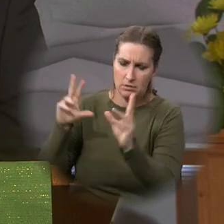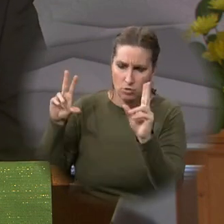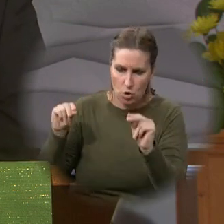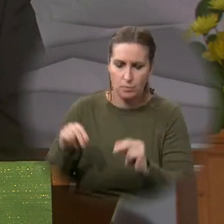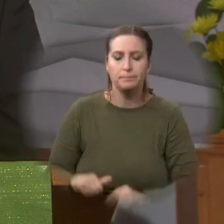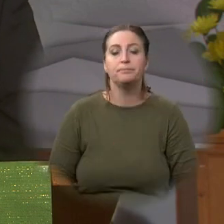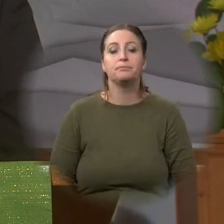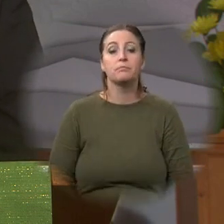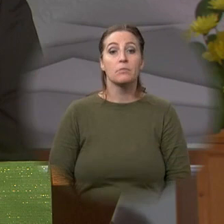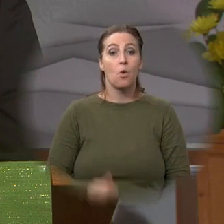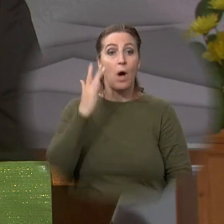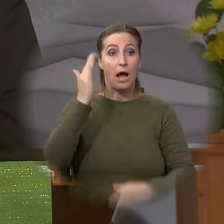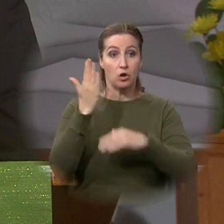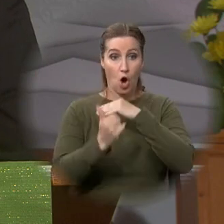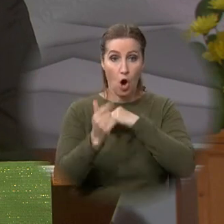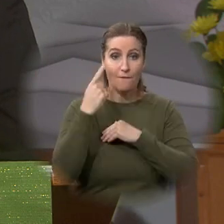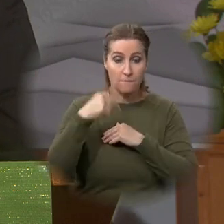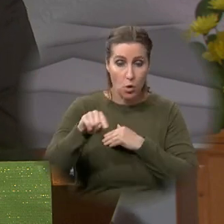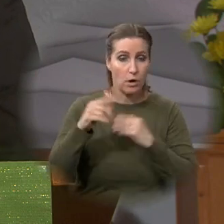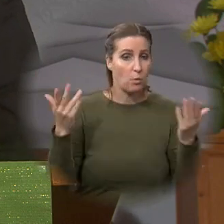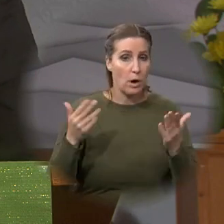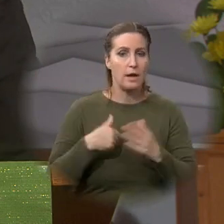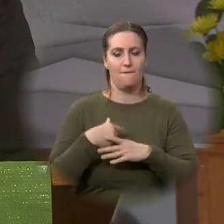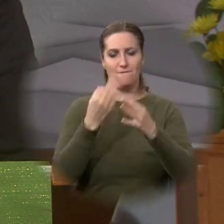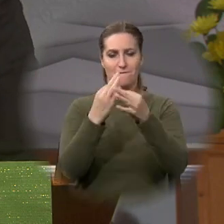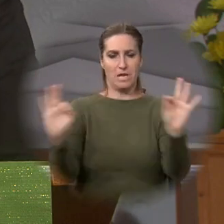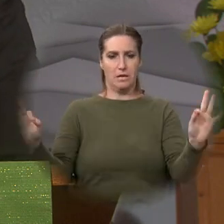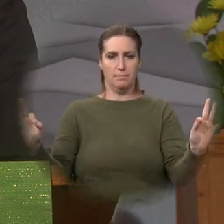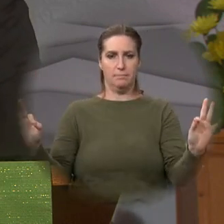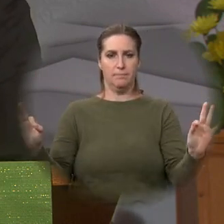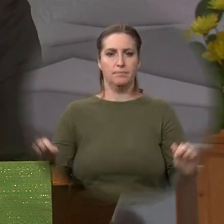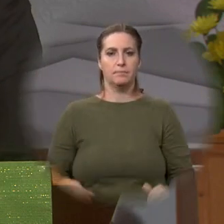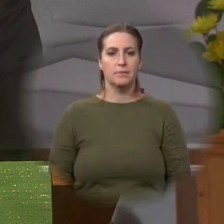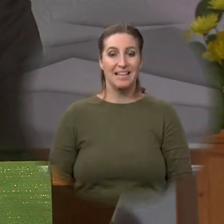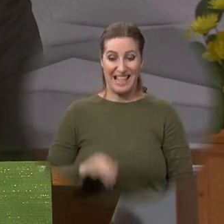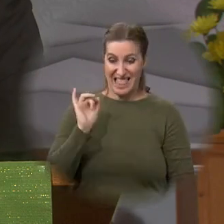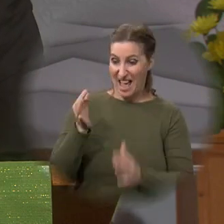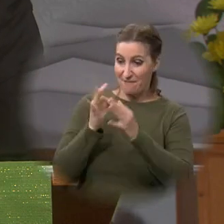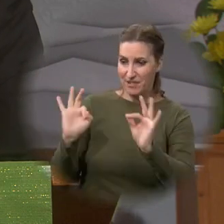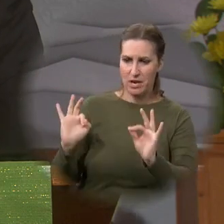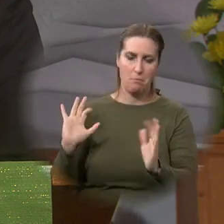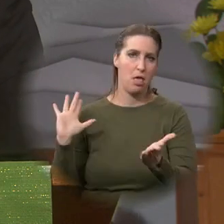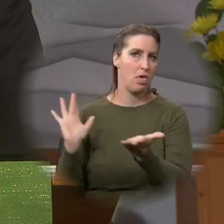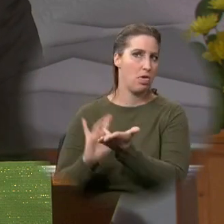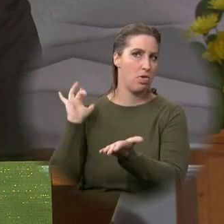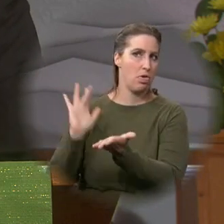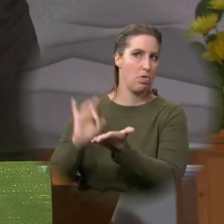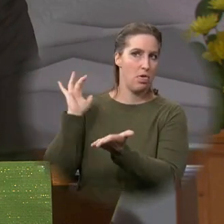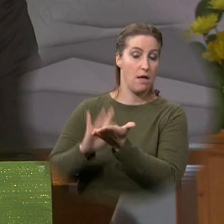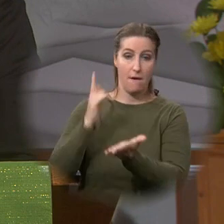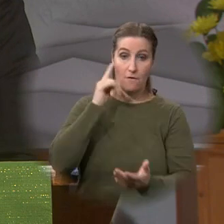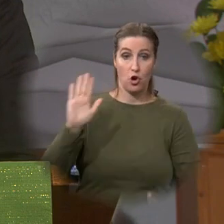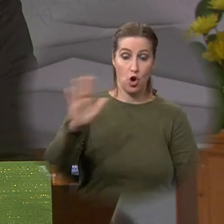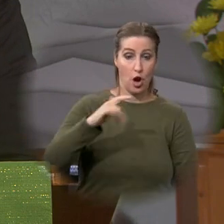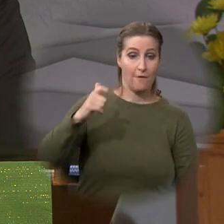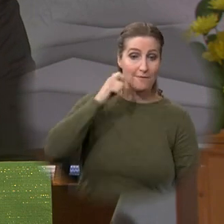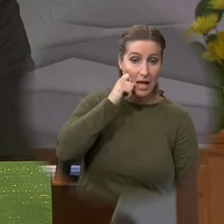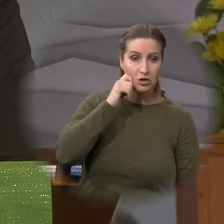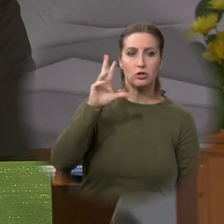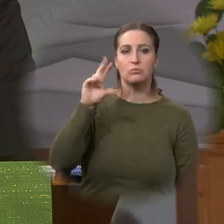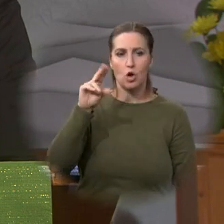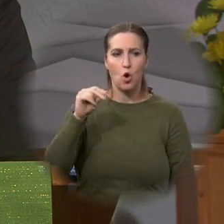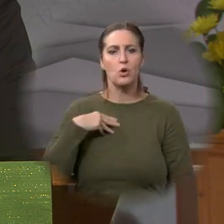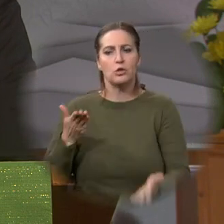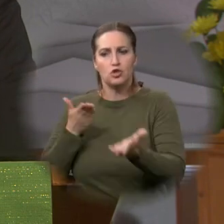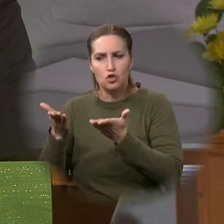you were called for freedom, brothers and sisters. But do not use this freedom as an opportunity for the flesh. Rather, serve